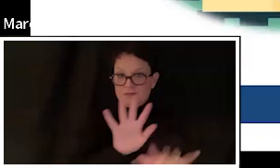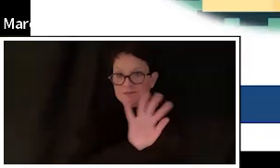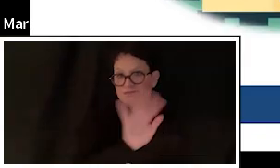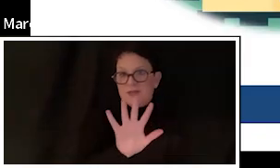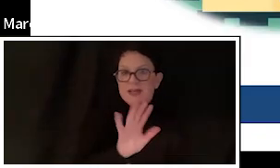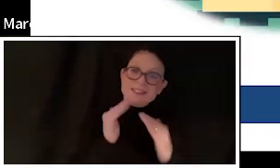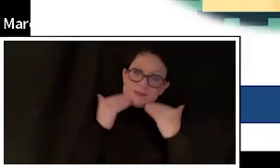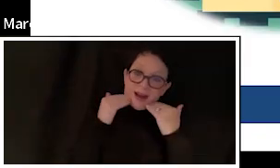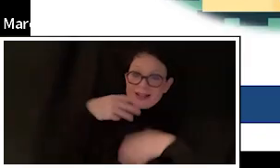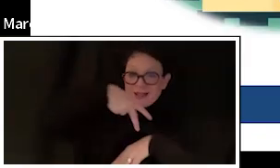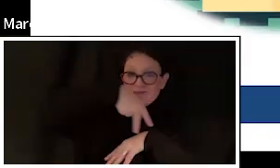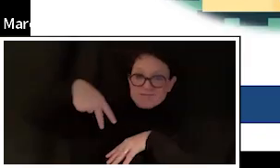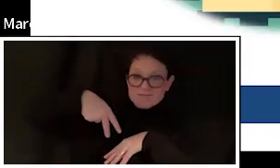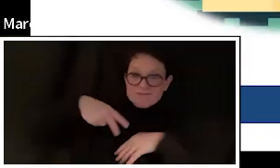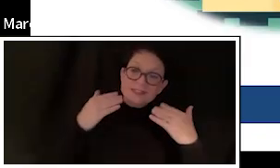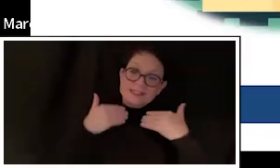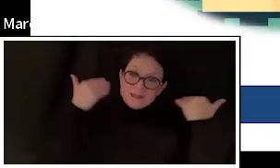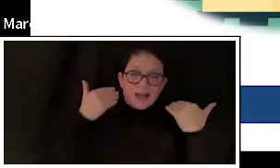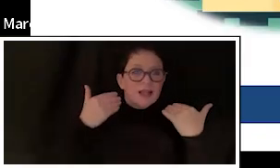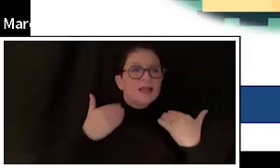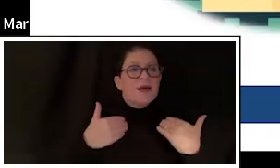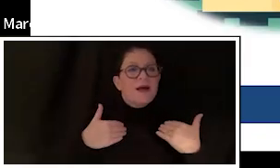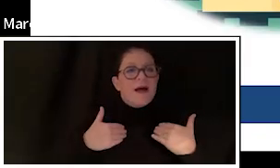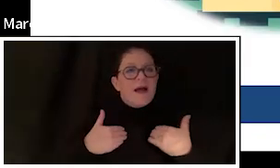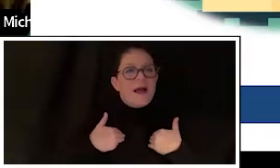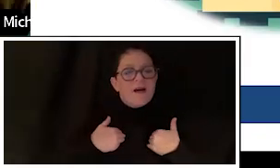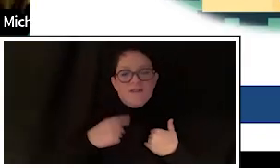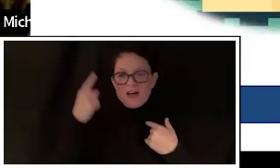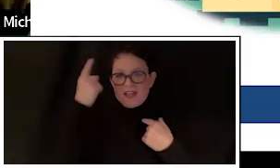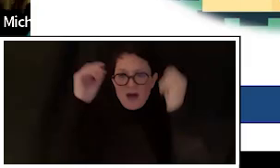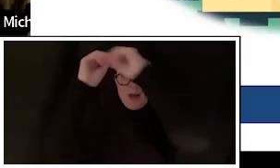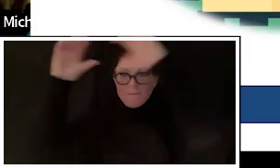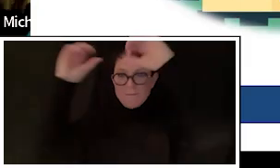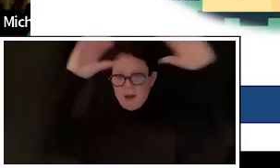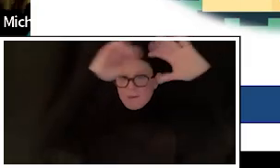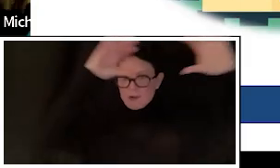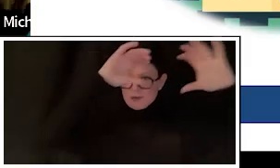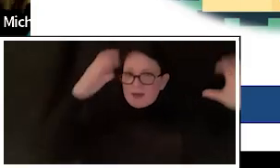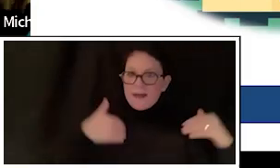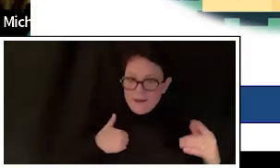to be smiling. They have some thought bubbles above their heads.